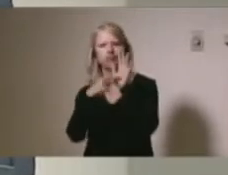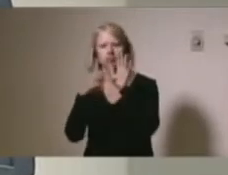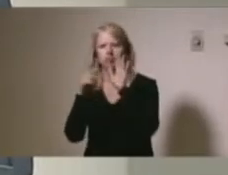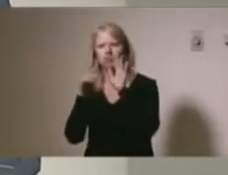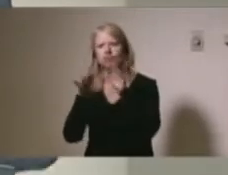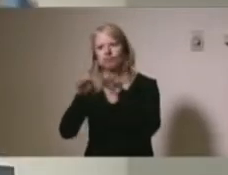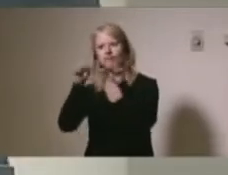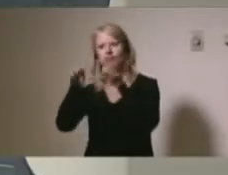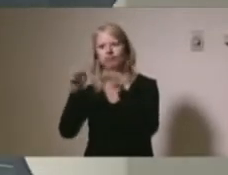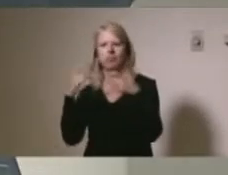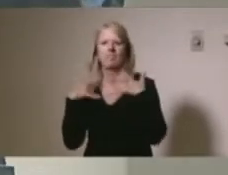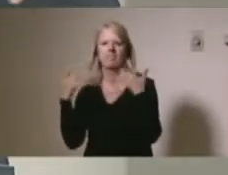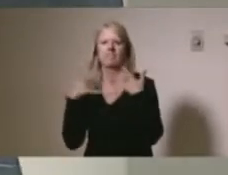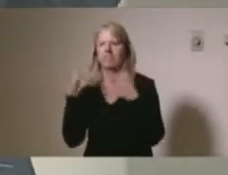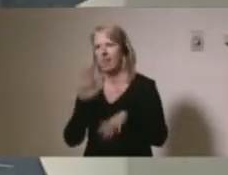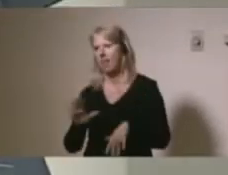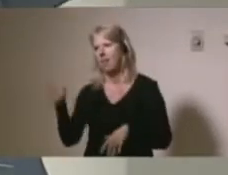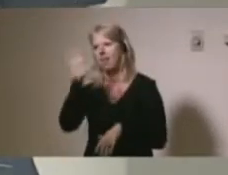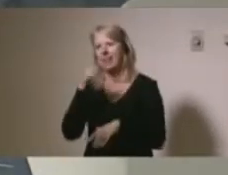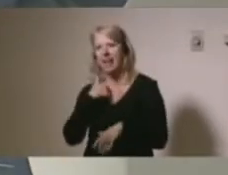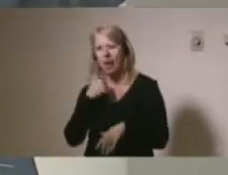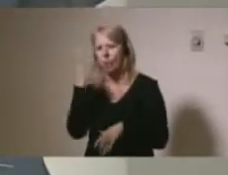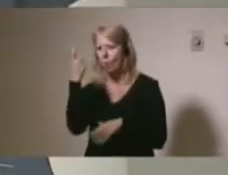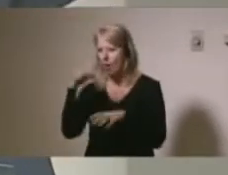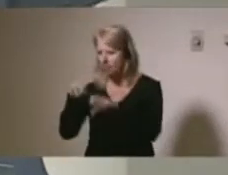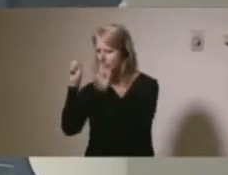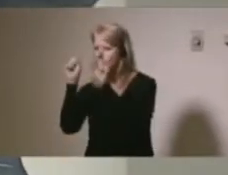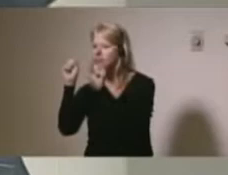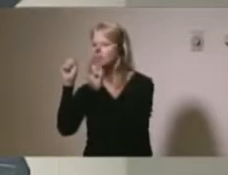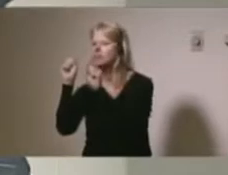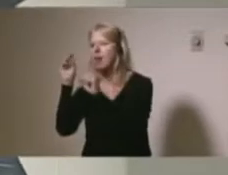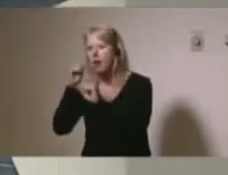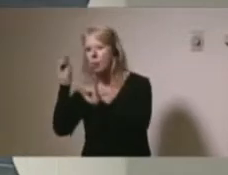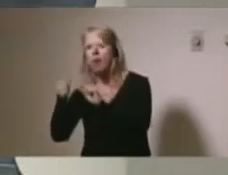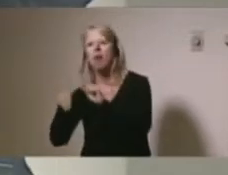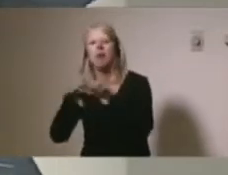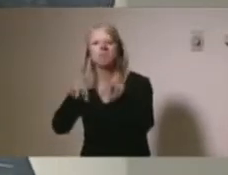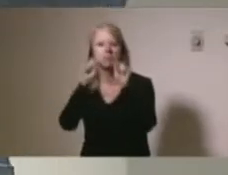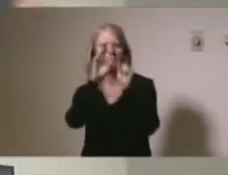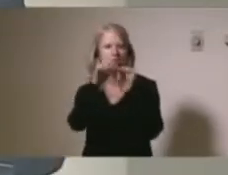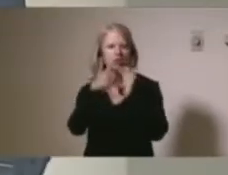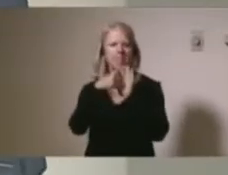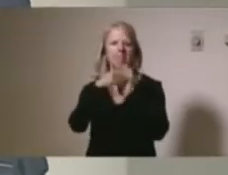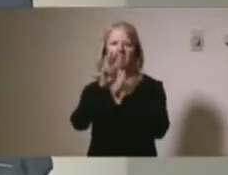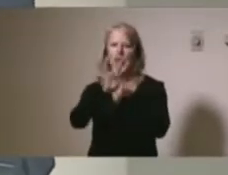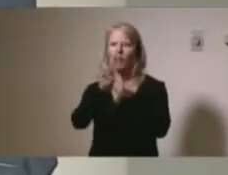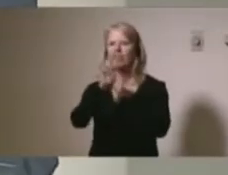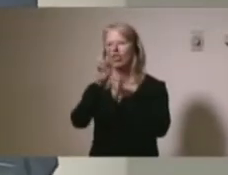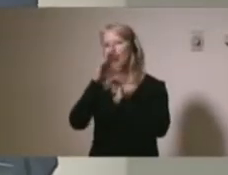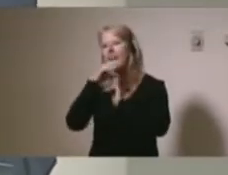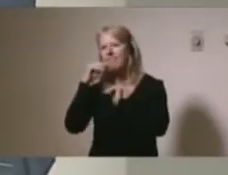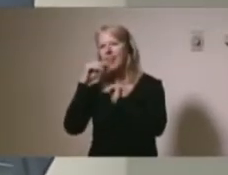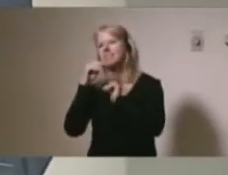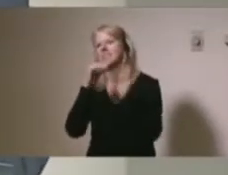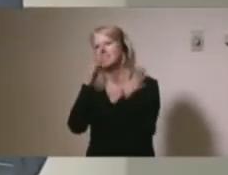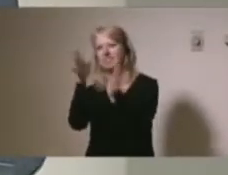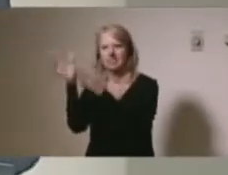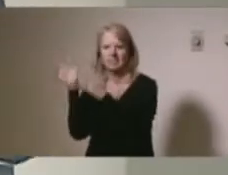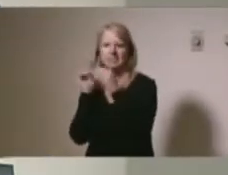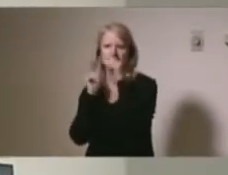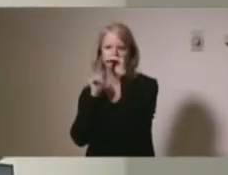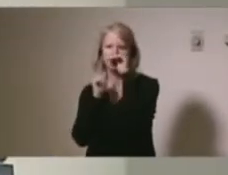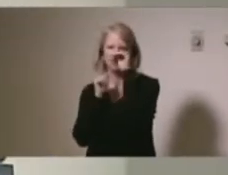country, one in Ottawa, one in Montreal, others in Winnipeg and Vancouver and Halifax. So,